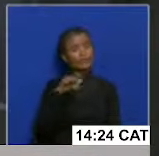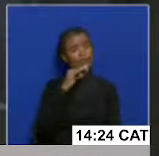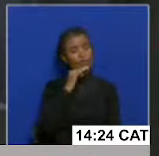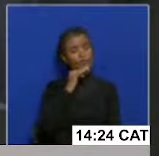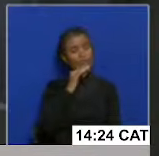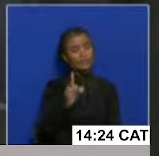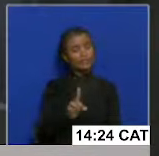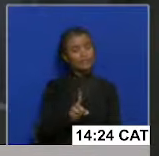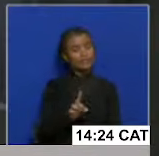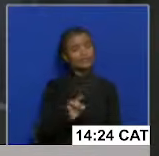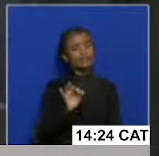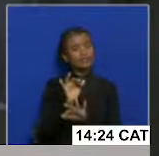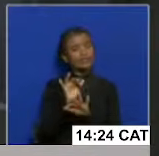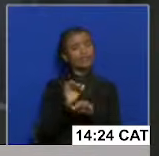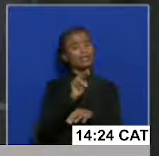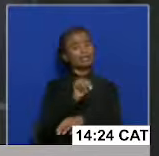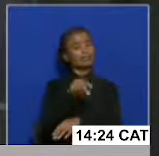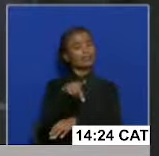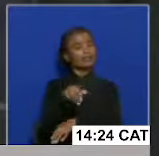Oh, okay.